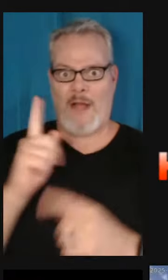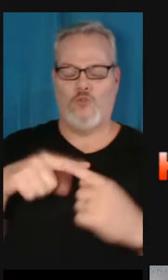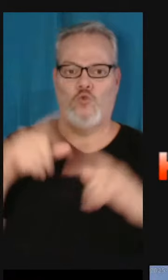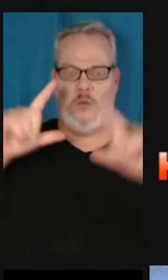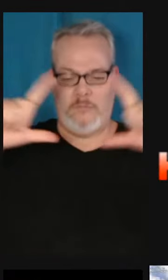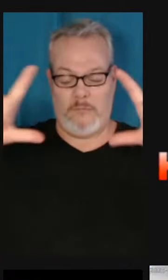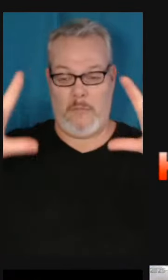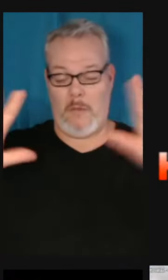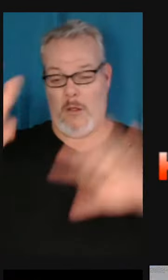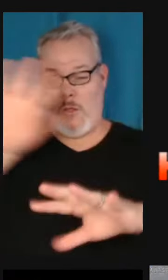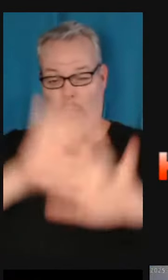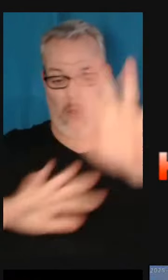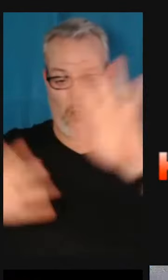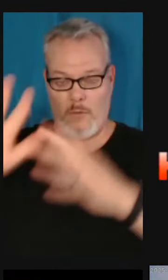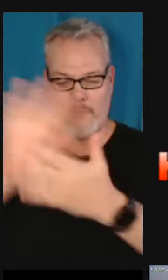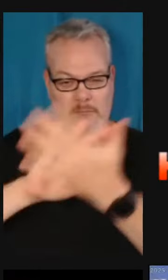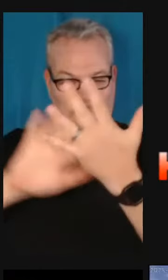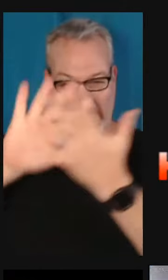views here.